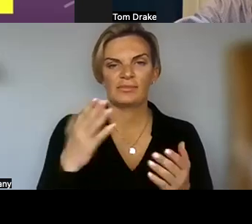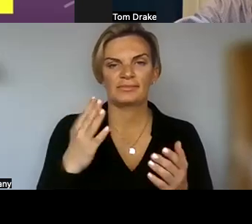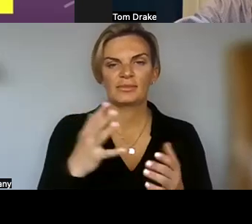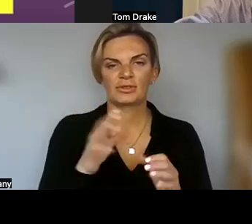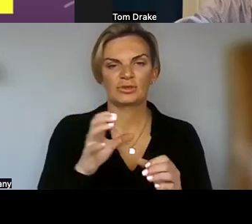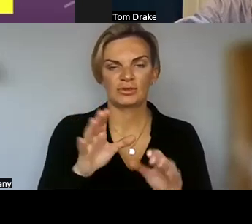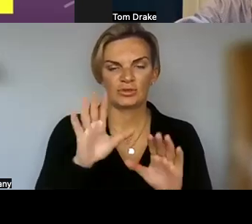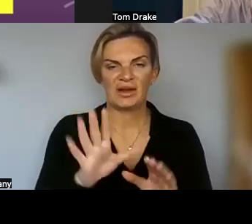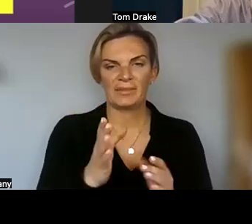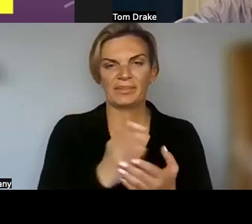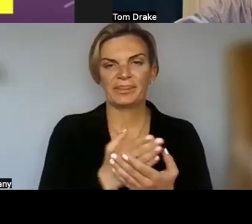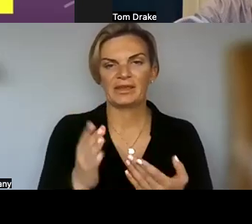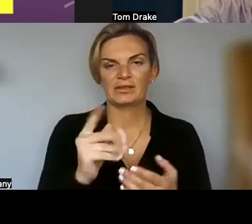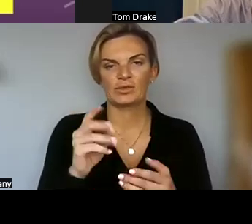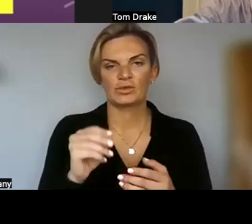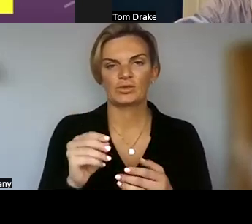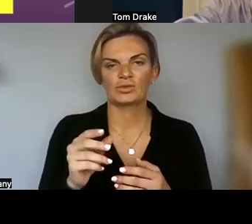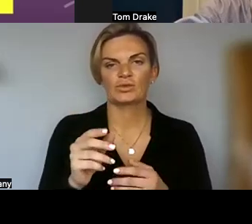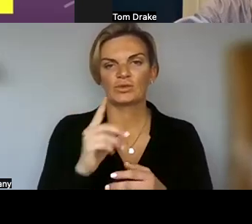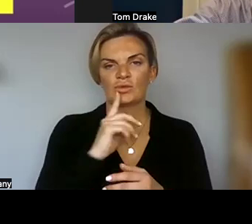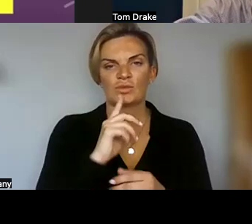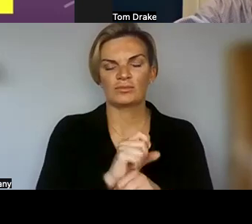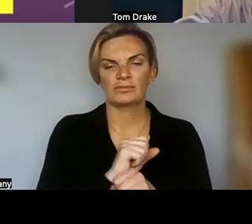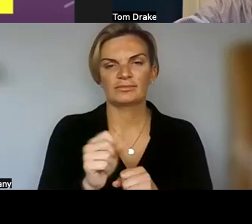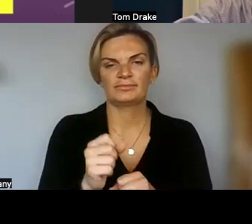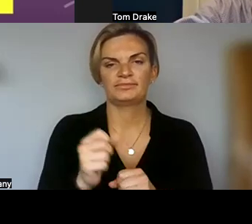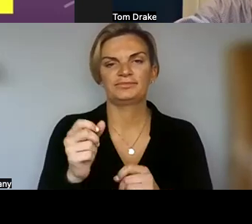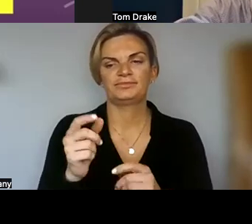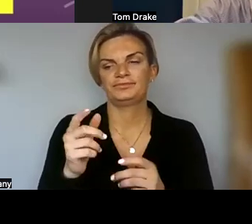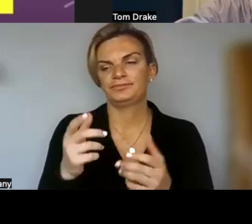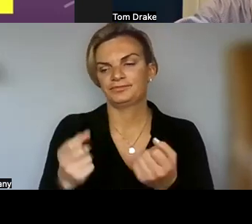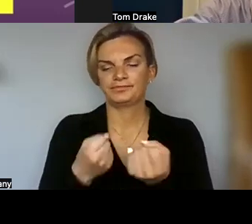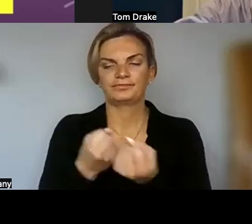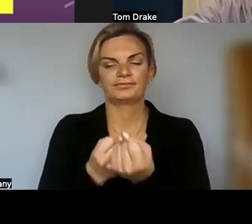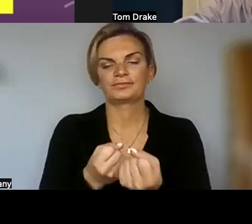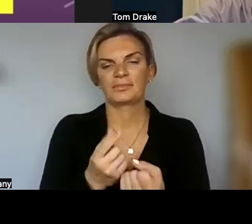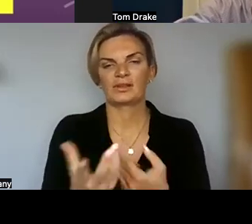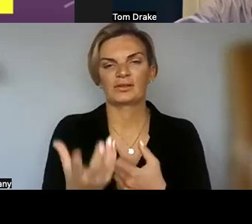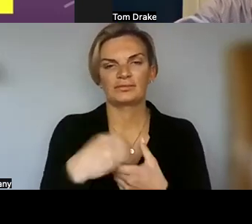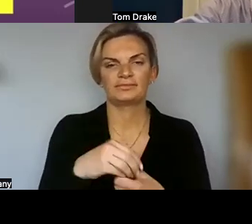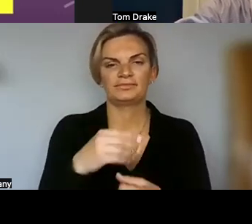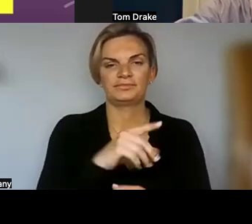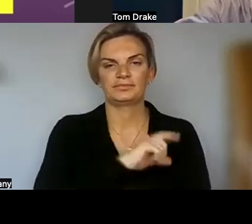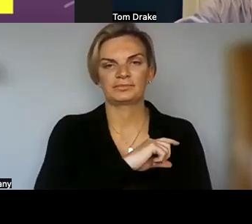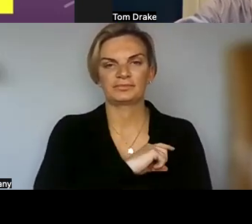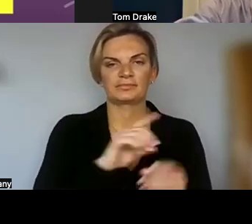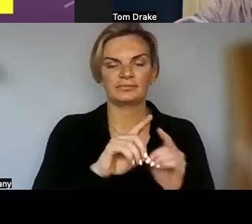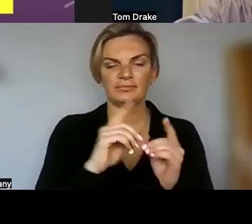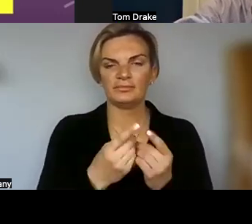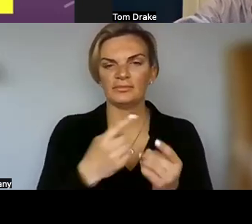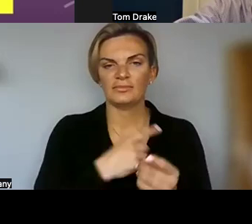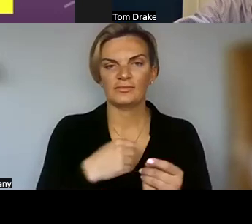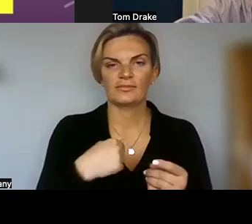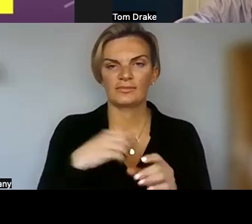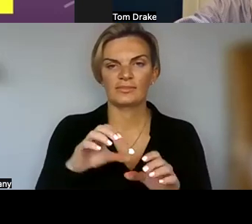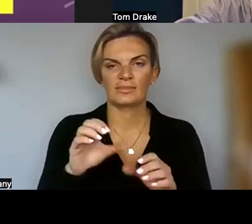steps to champion inclusiveness and diversity in this village. Like Morgan said about our police department, we've taken great steps to diversify